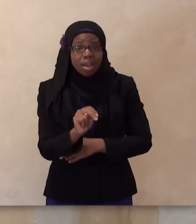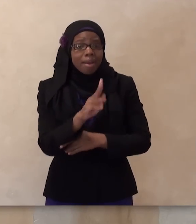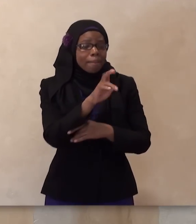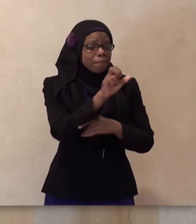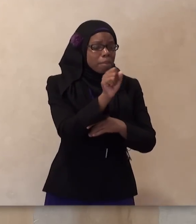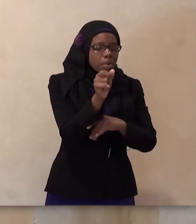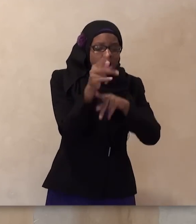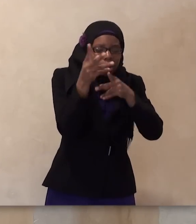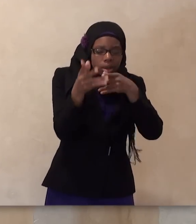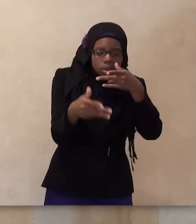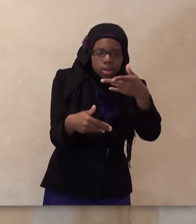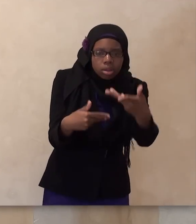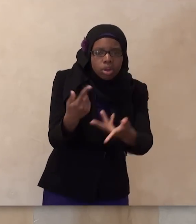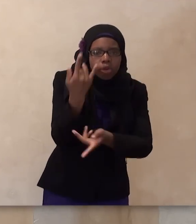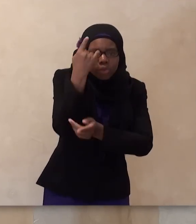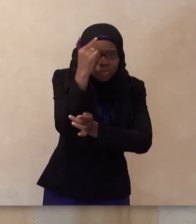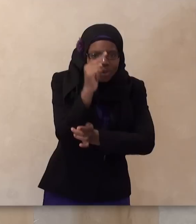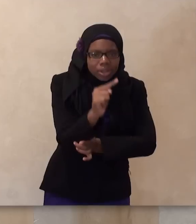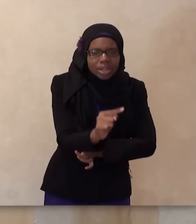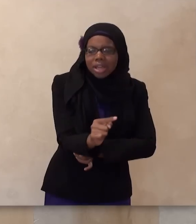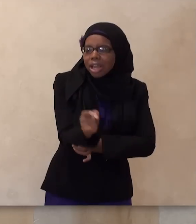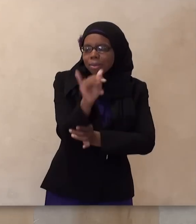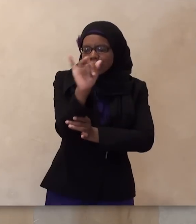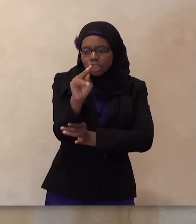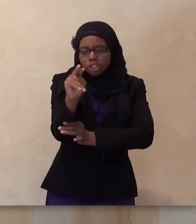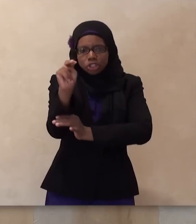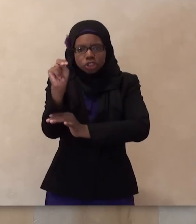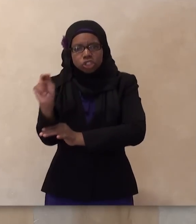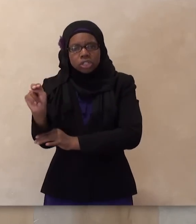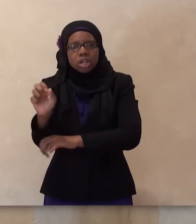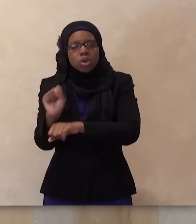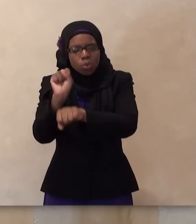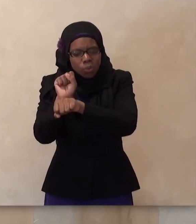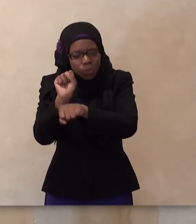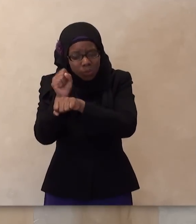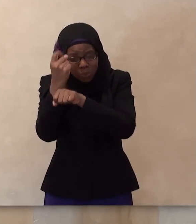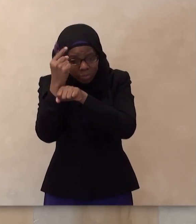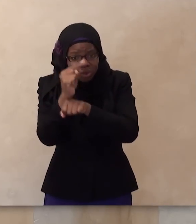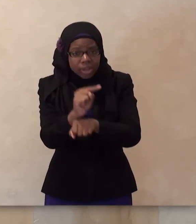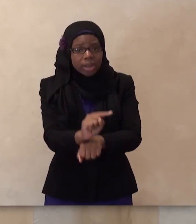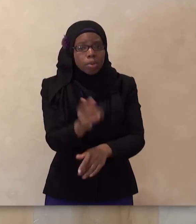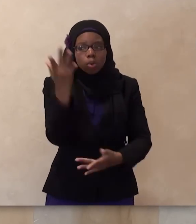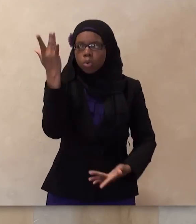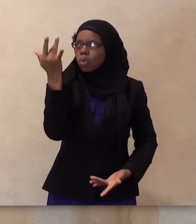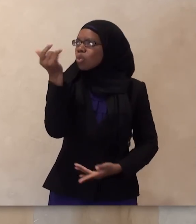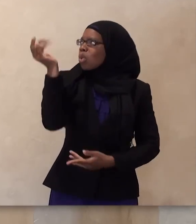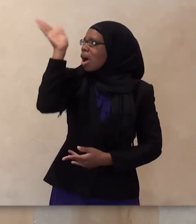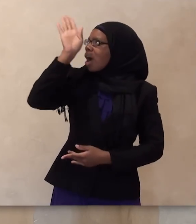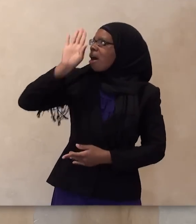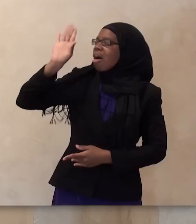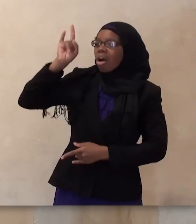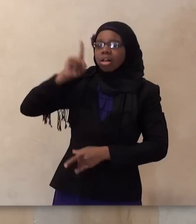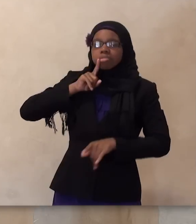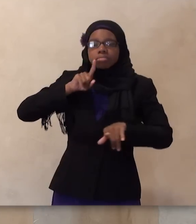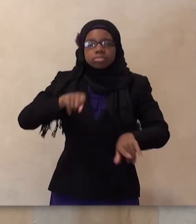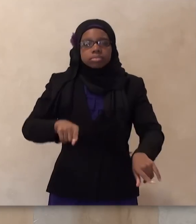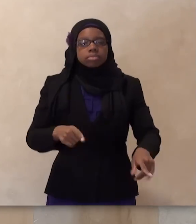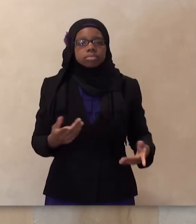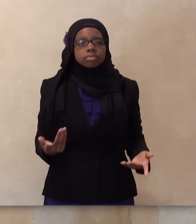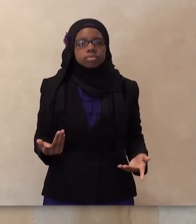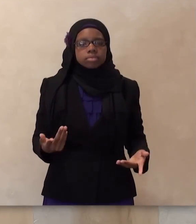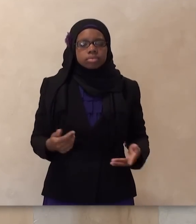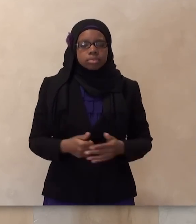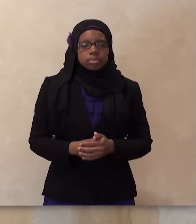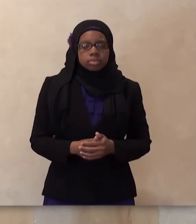jinns that work in front of him by the leave of his Lord, that is Allah subhanahu wa ta'ala. And whosoever